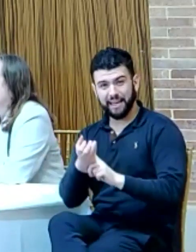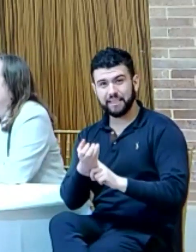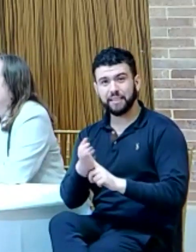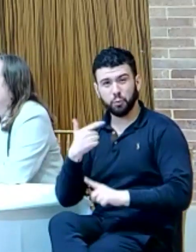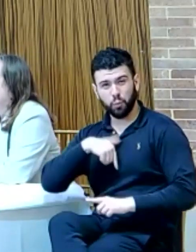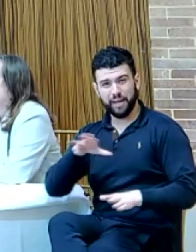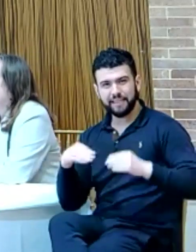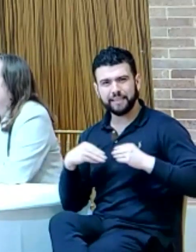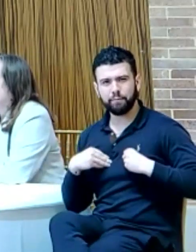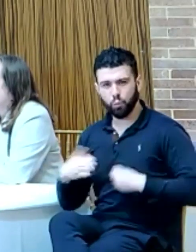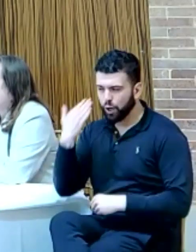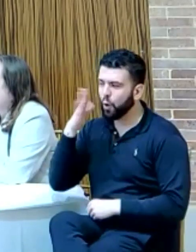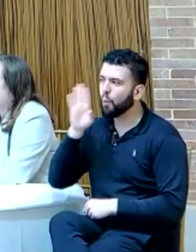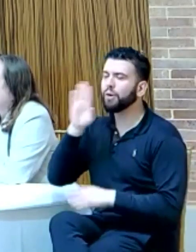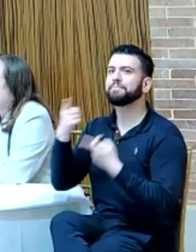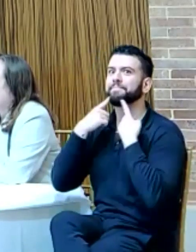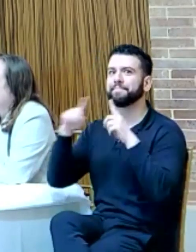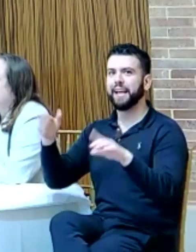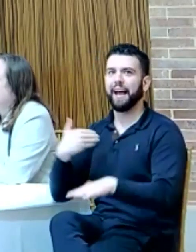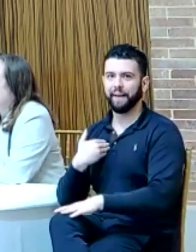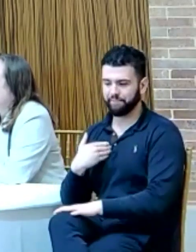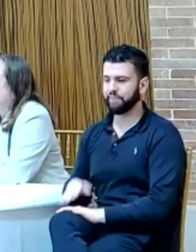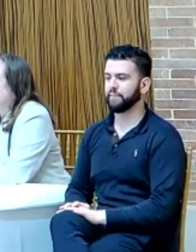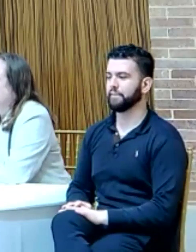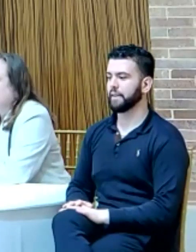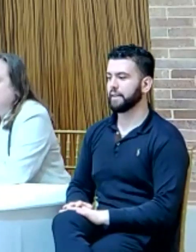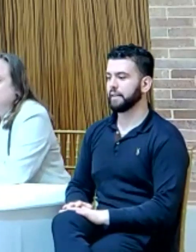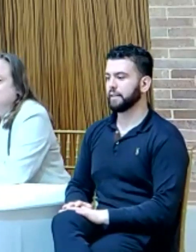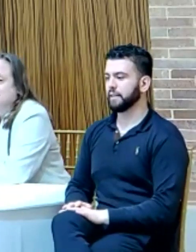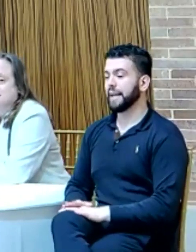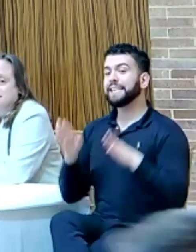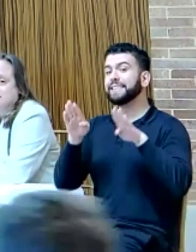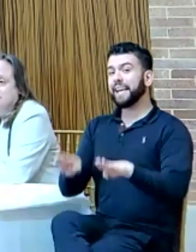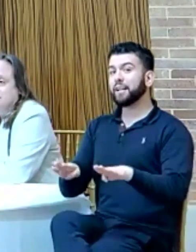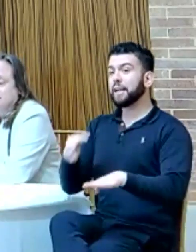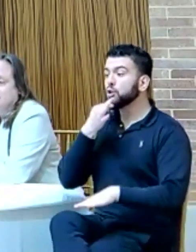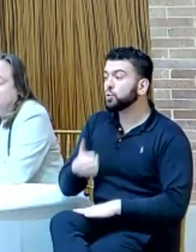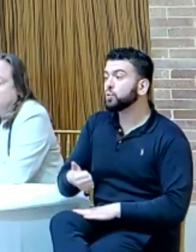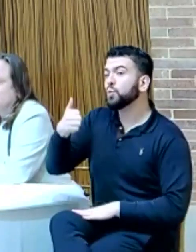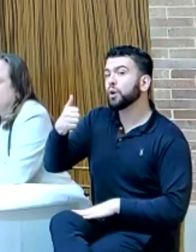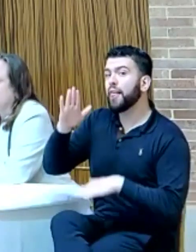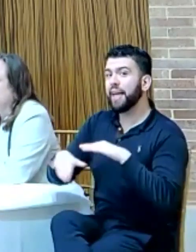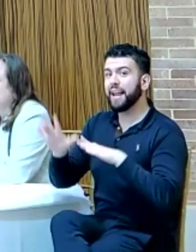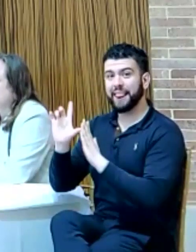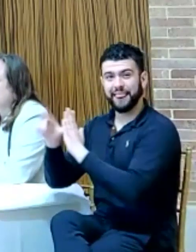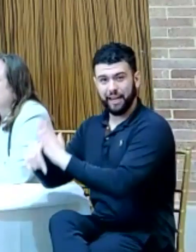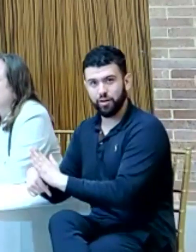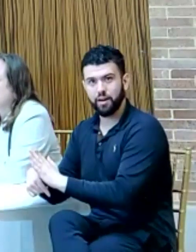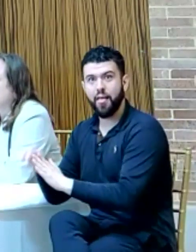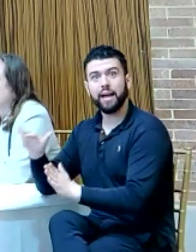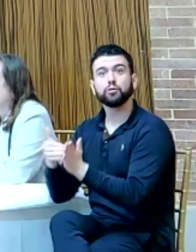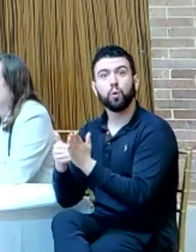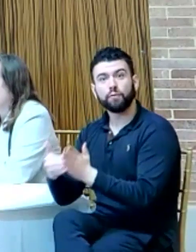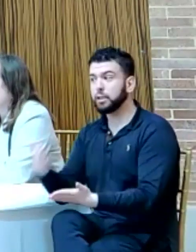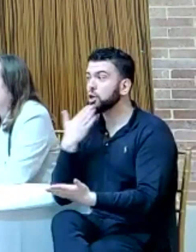successful as others have said um settling sooner than later is is often a good um